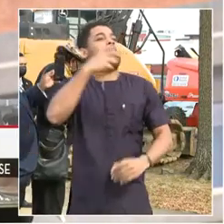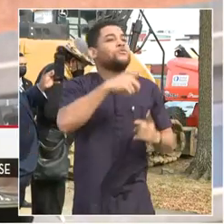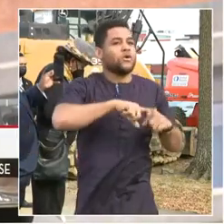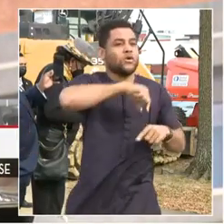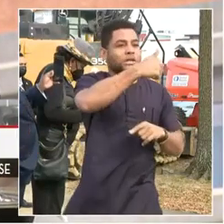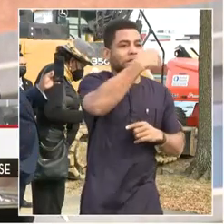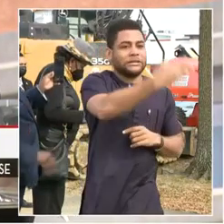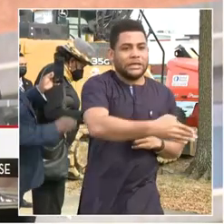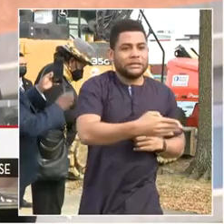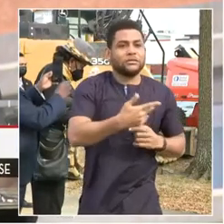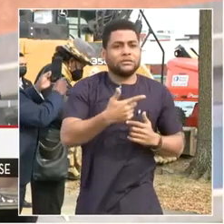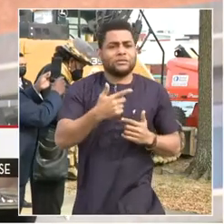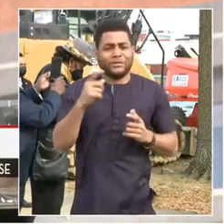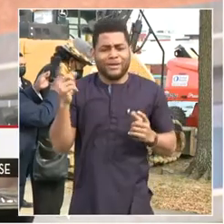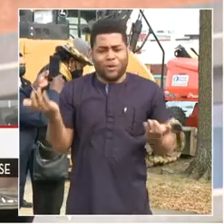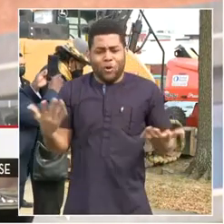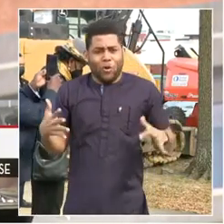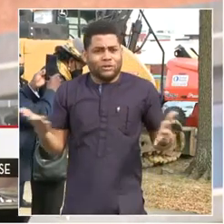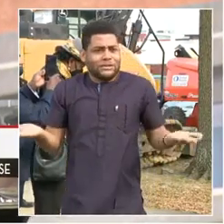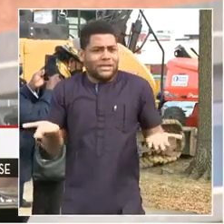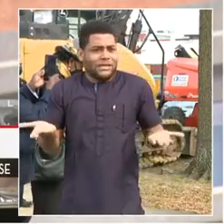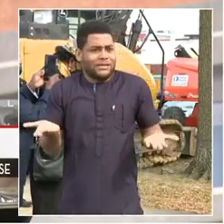be a